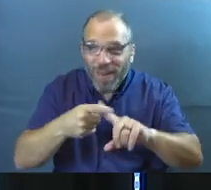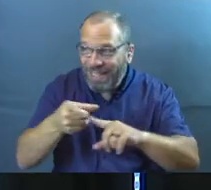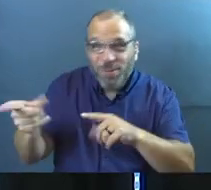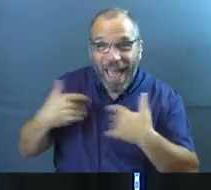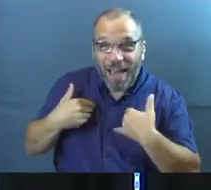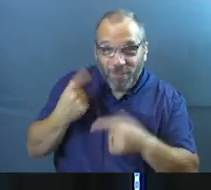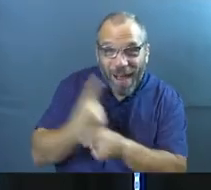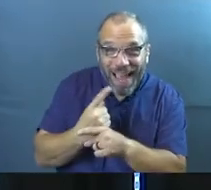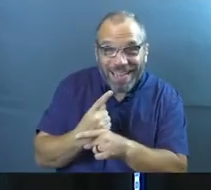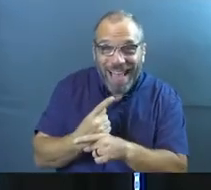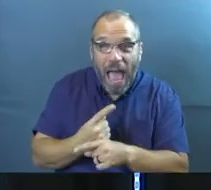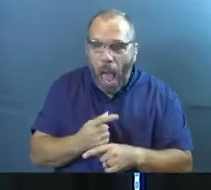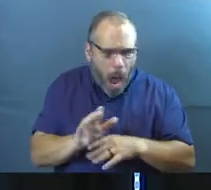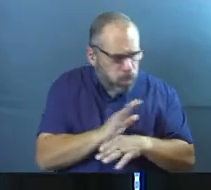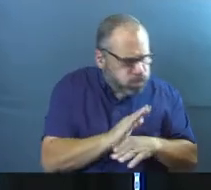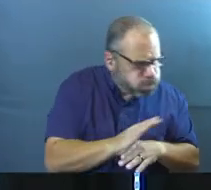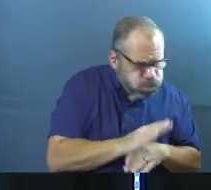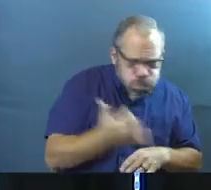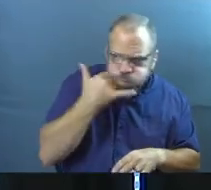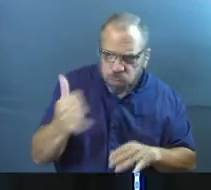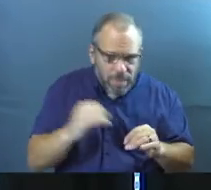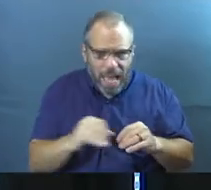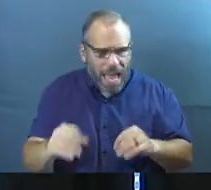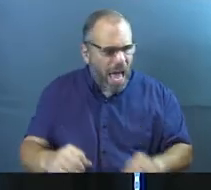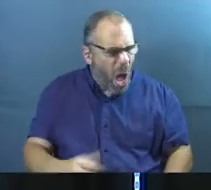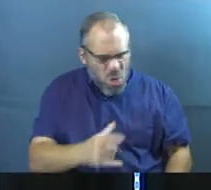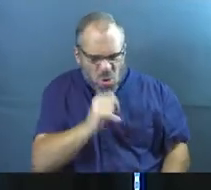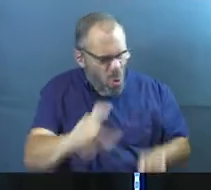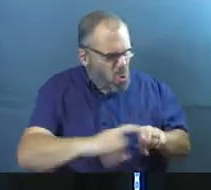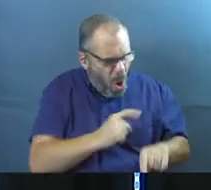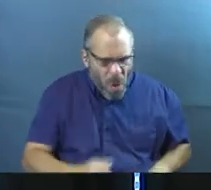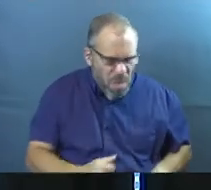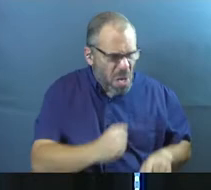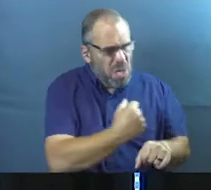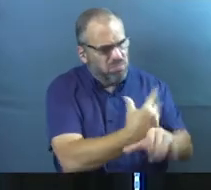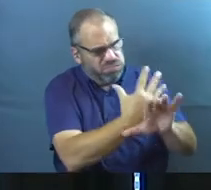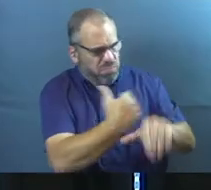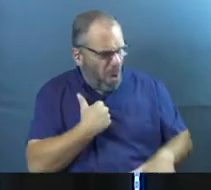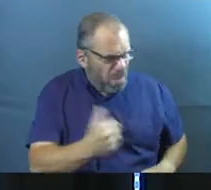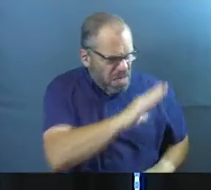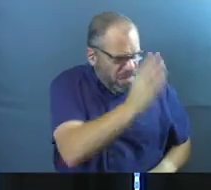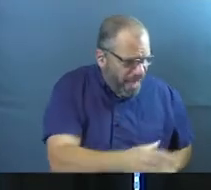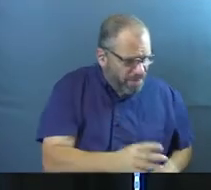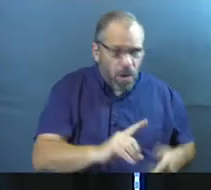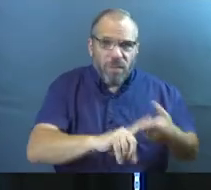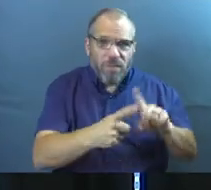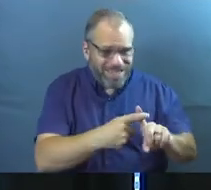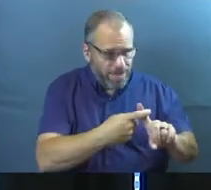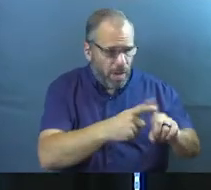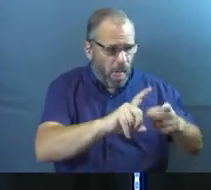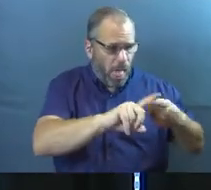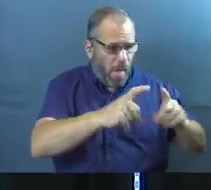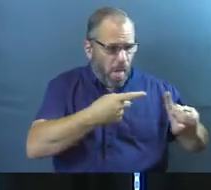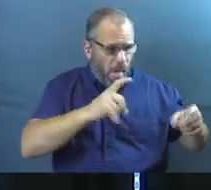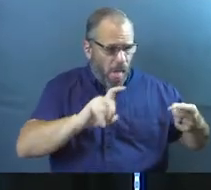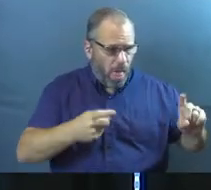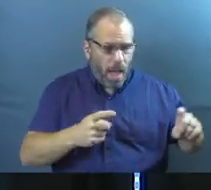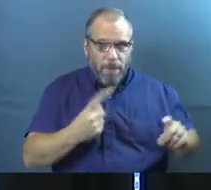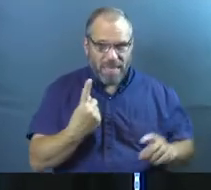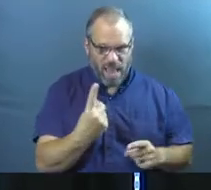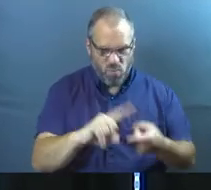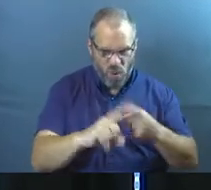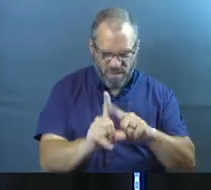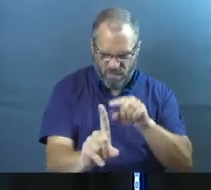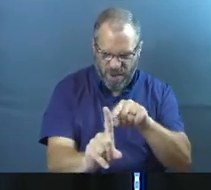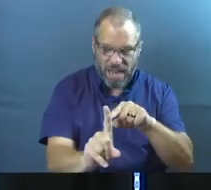Like, you'll get busy and you won't call them, and then they get mad and then they get hurt and the friendship starts to break apart. And then you got that one